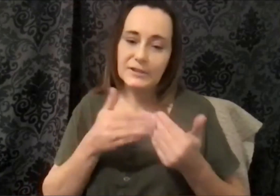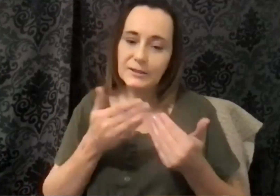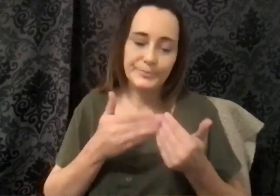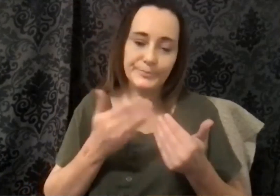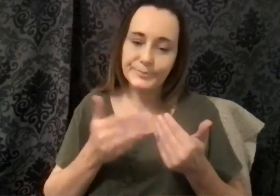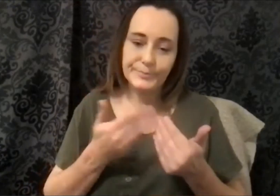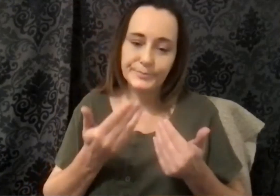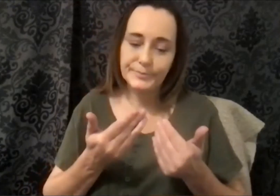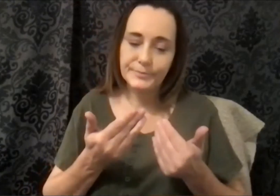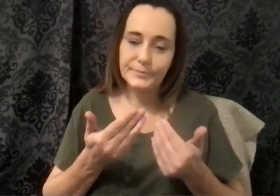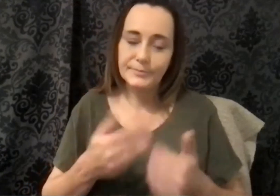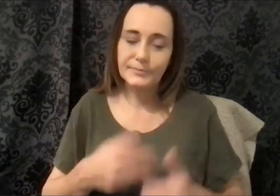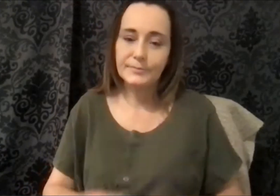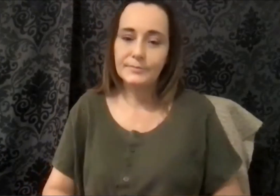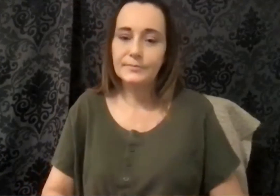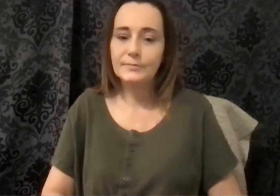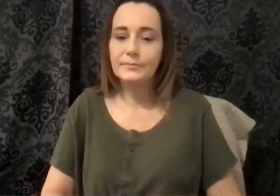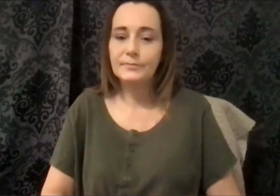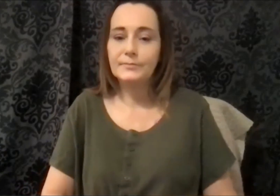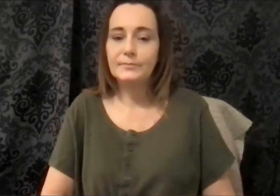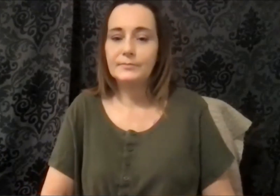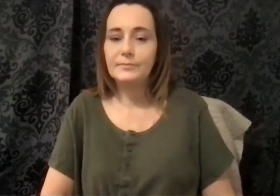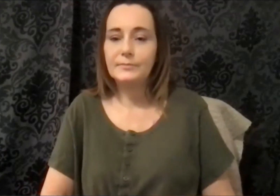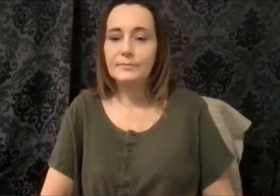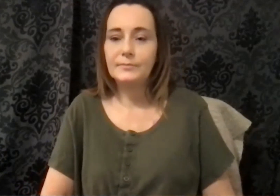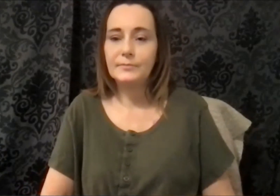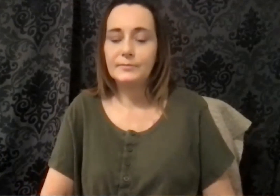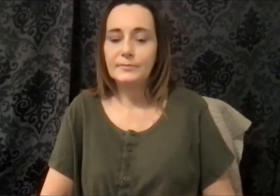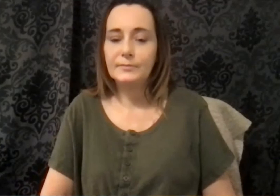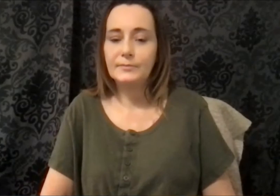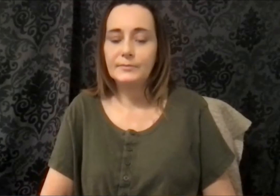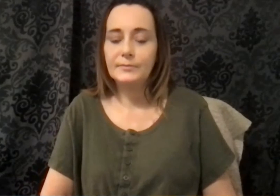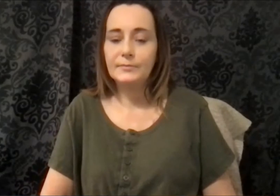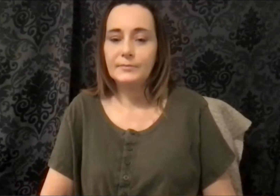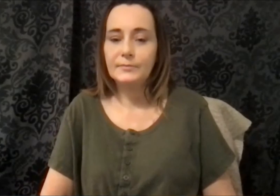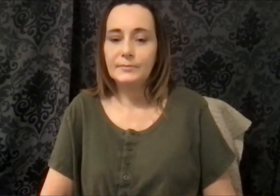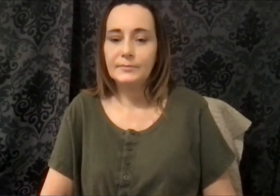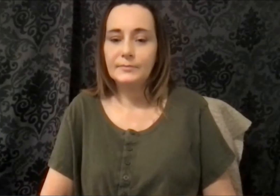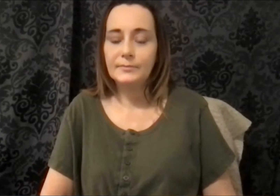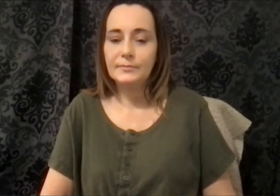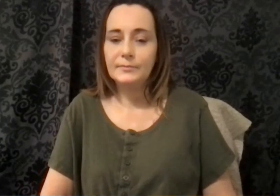And we are like